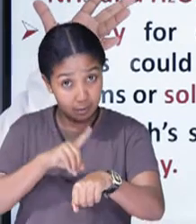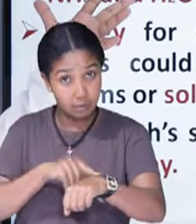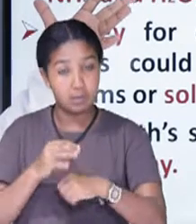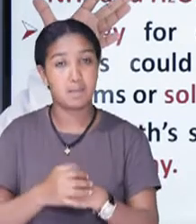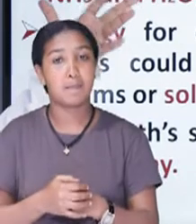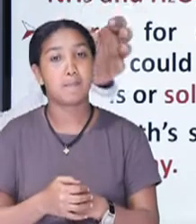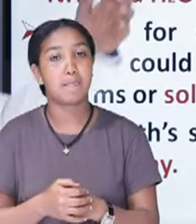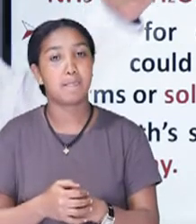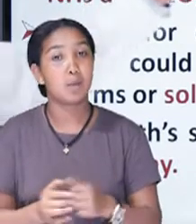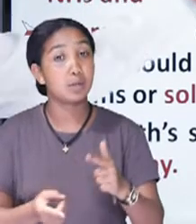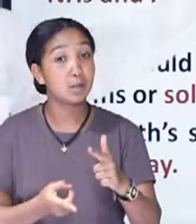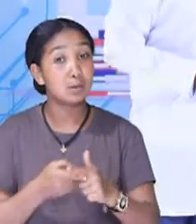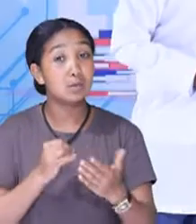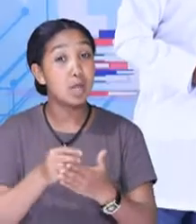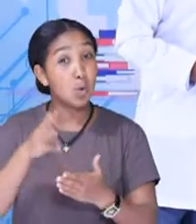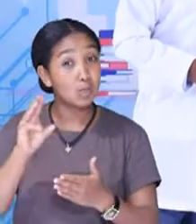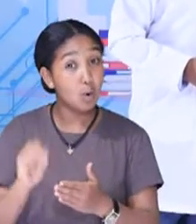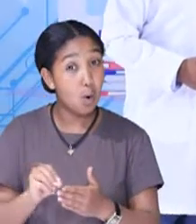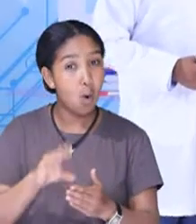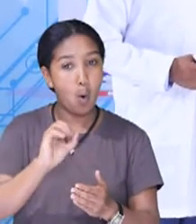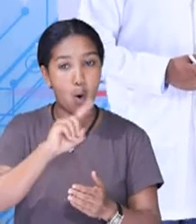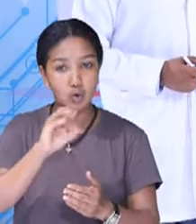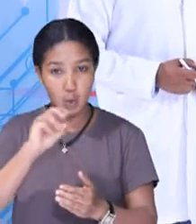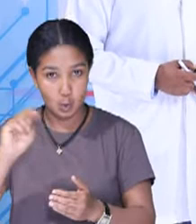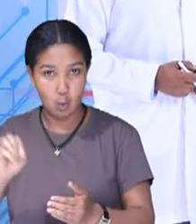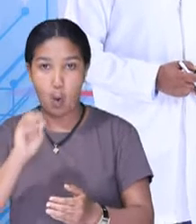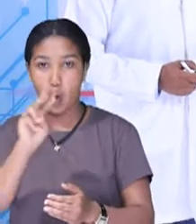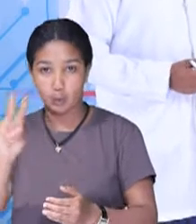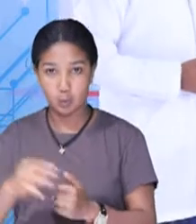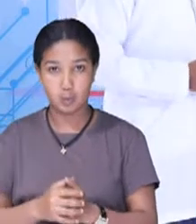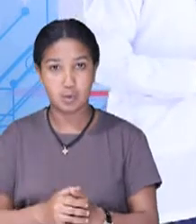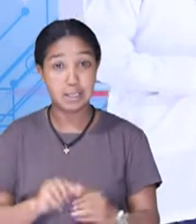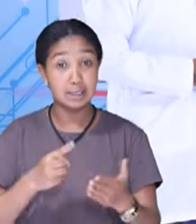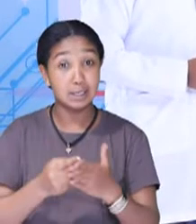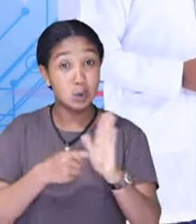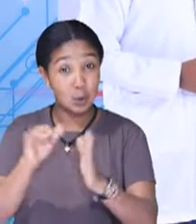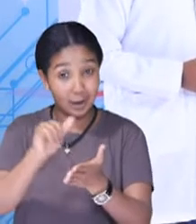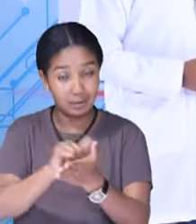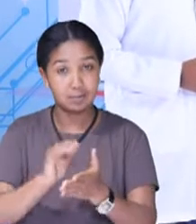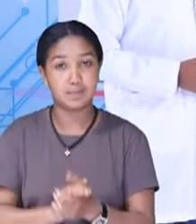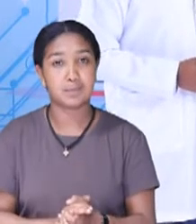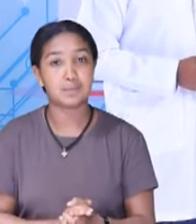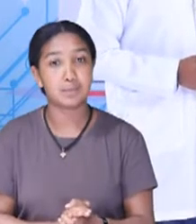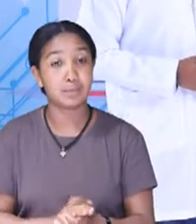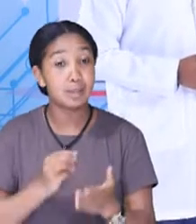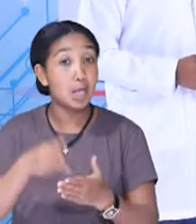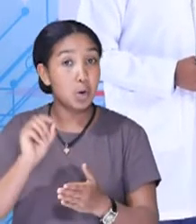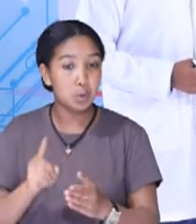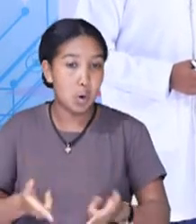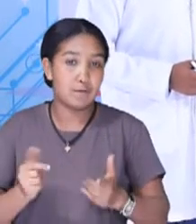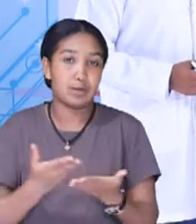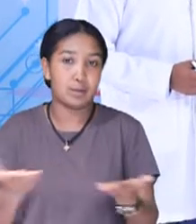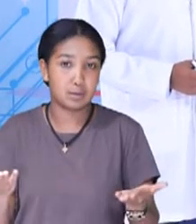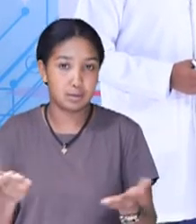and there was no ozone. This showed that there was no